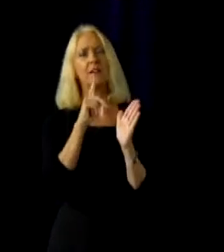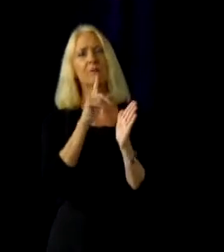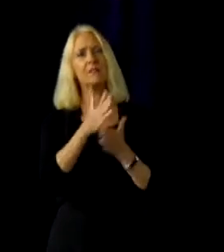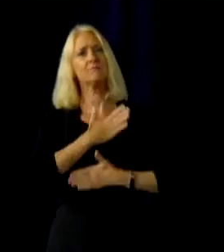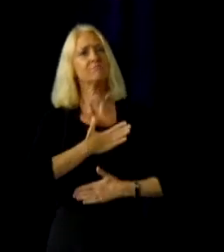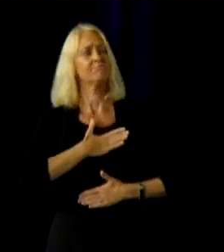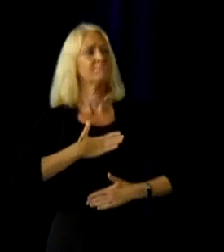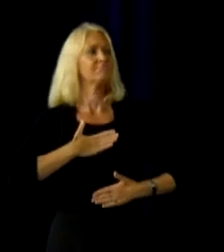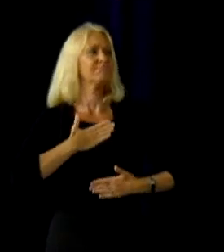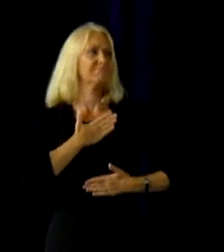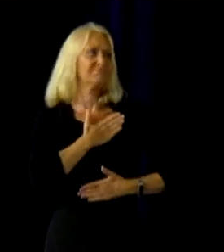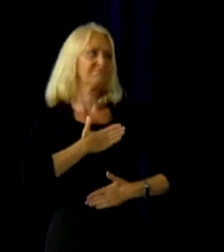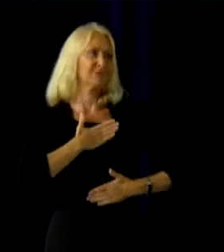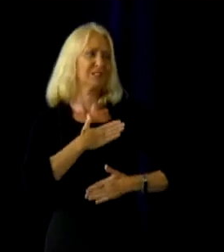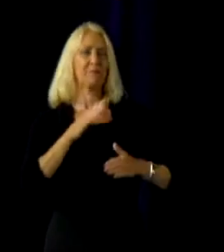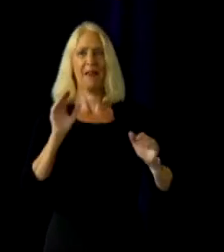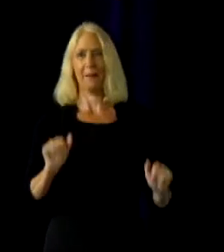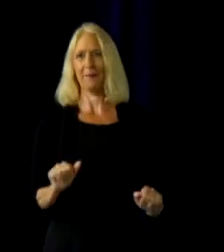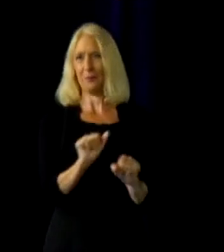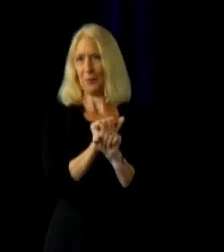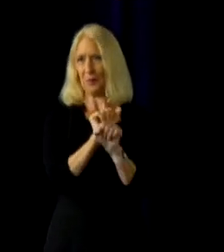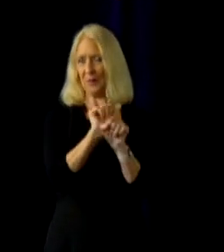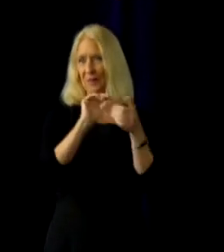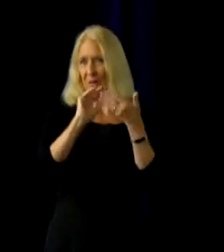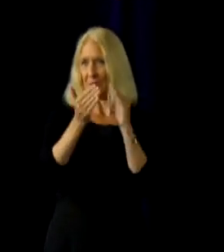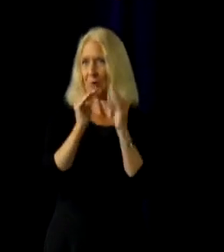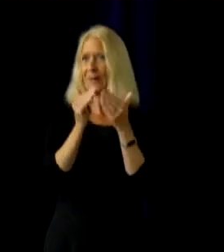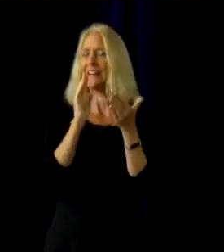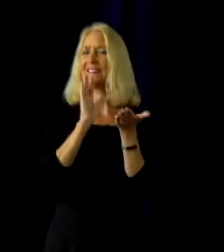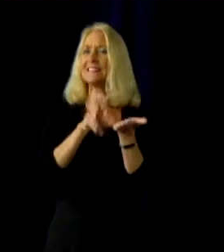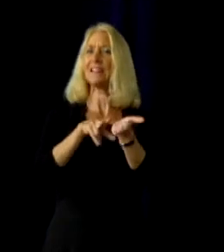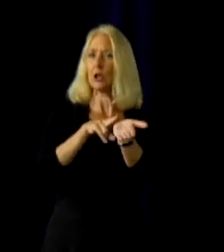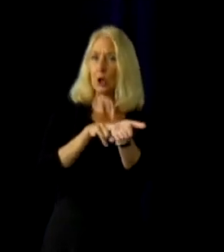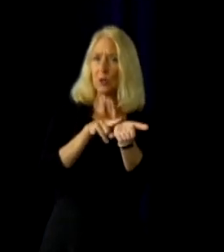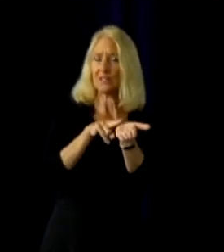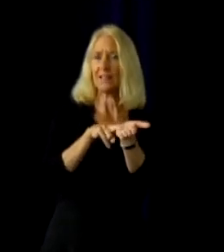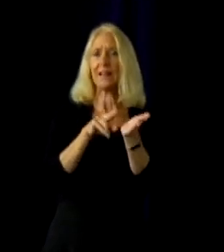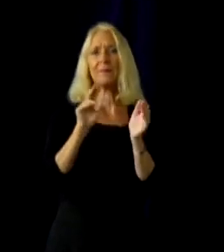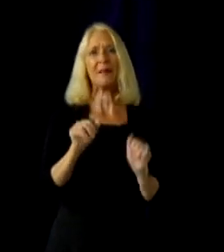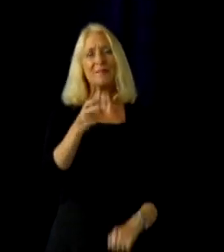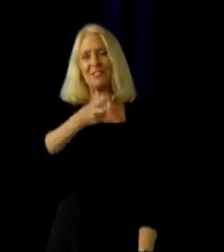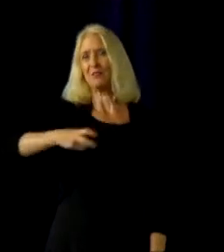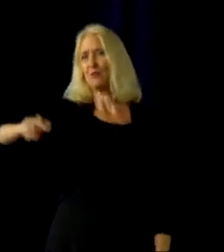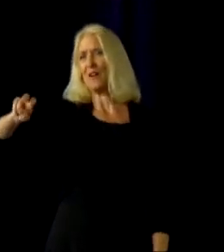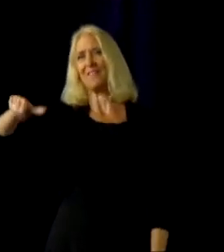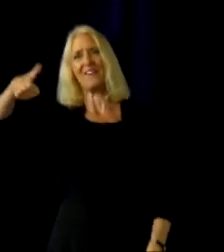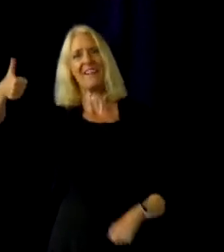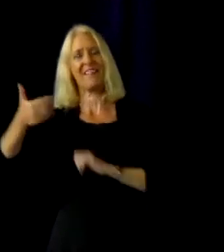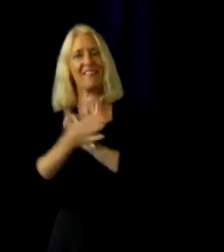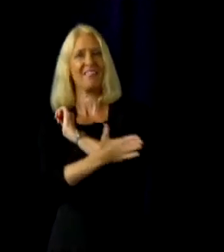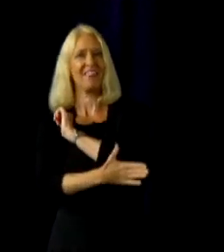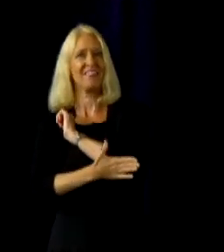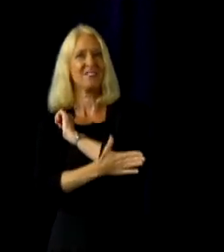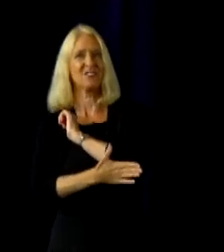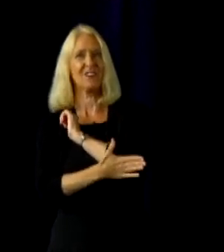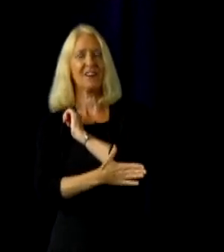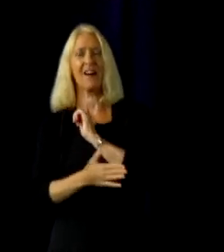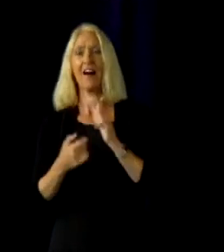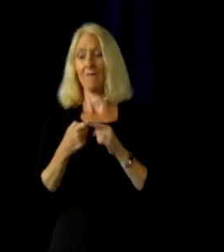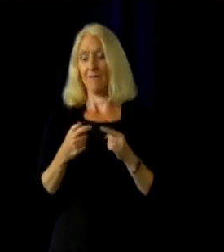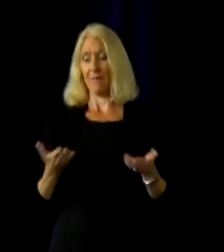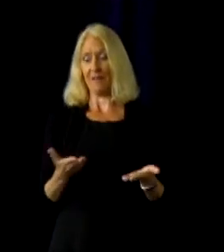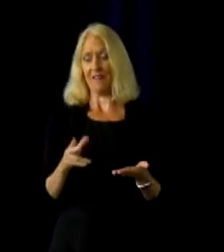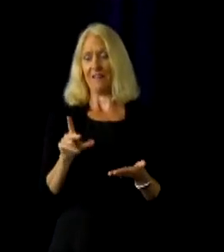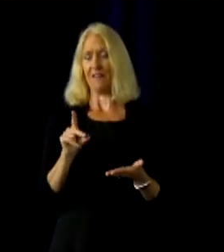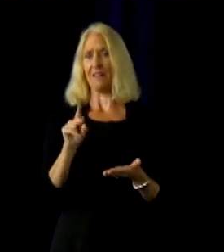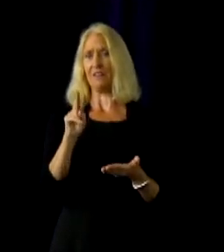in various roles in nursing. I've been able to travel abroad. I'm from Duval County, but I've